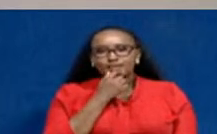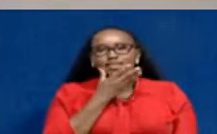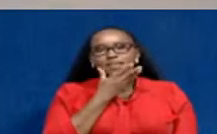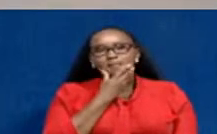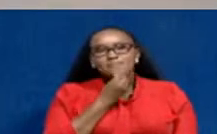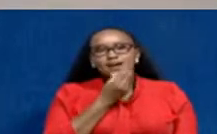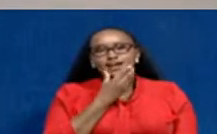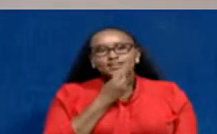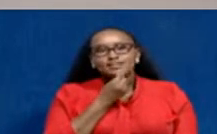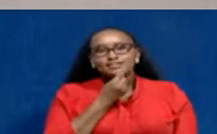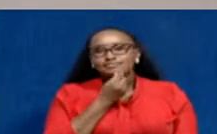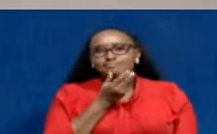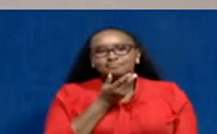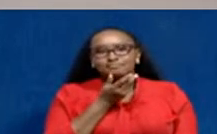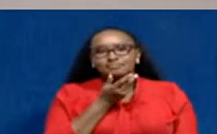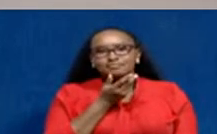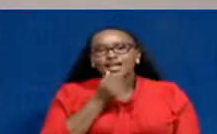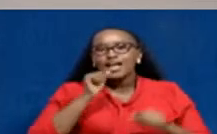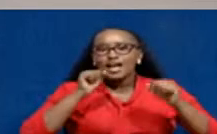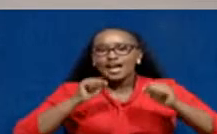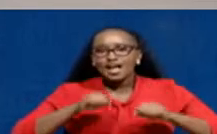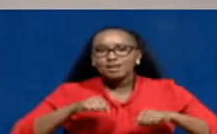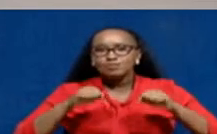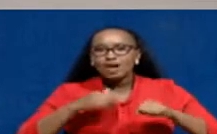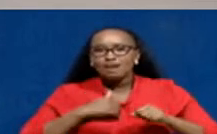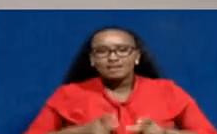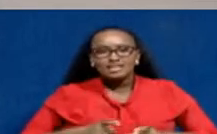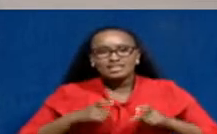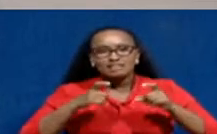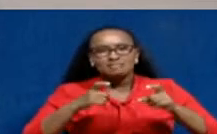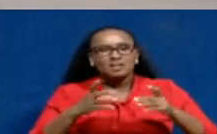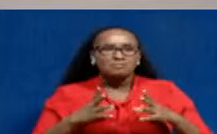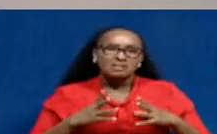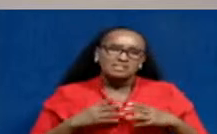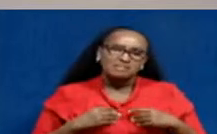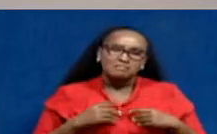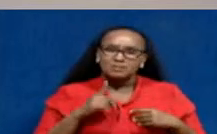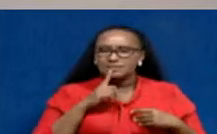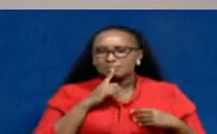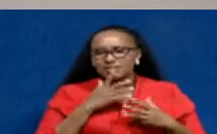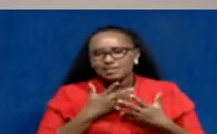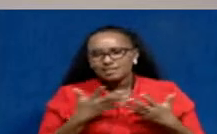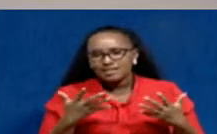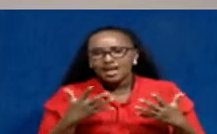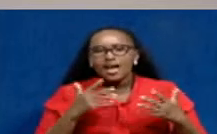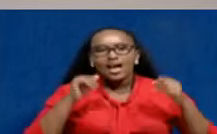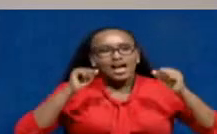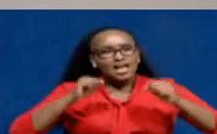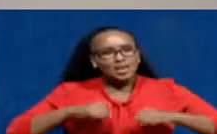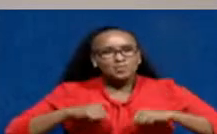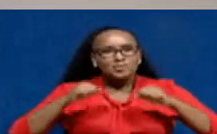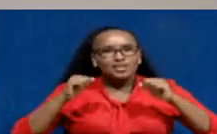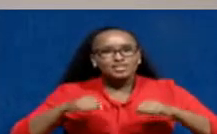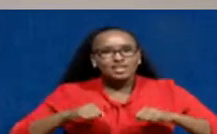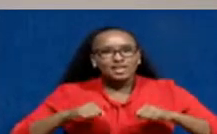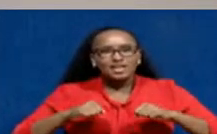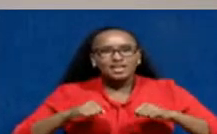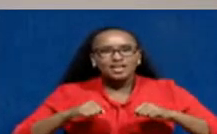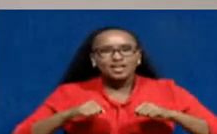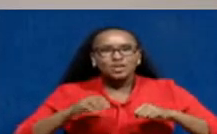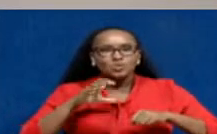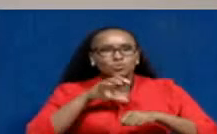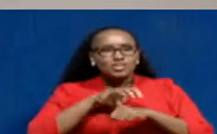the man, had an incredible gift of tolerance. He had the ability to take